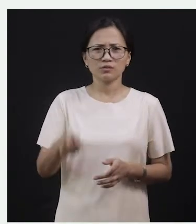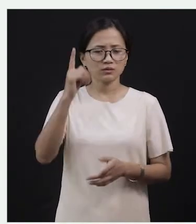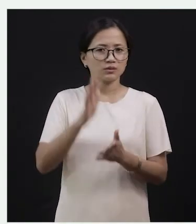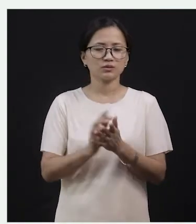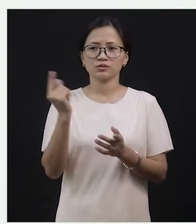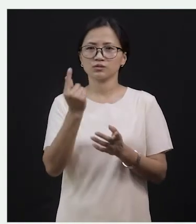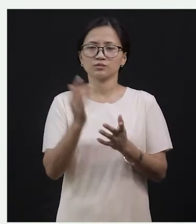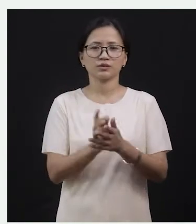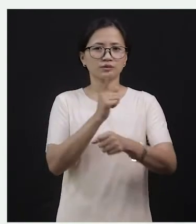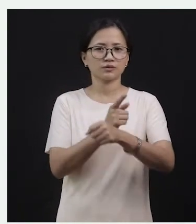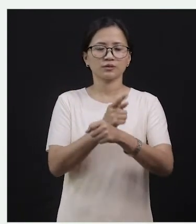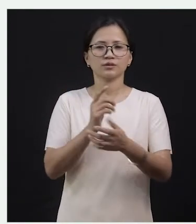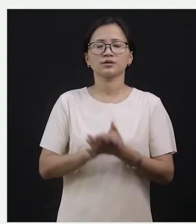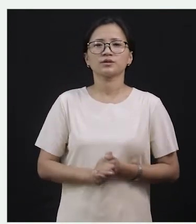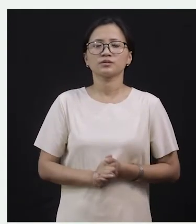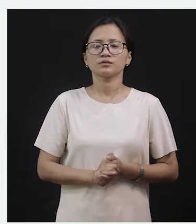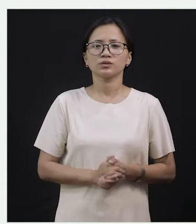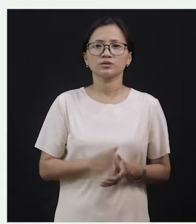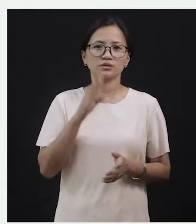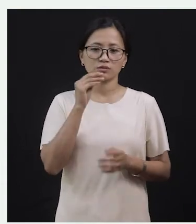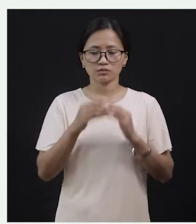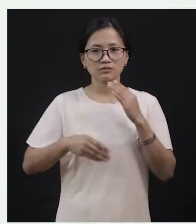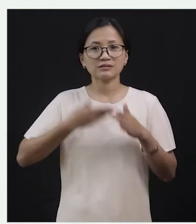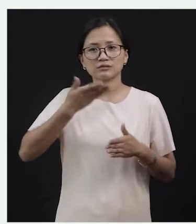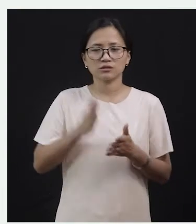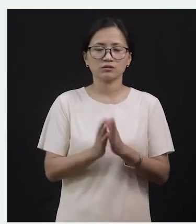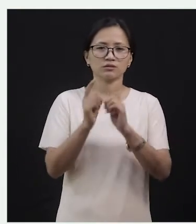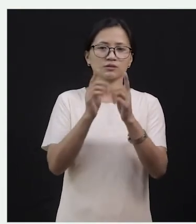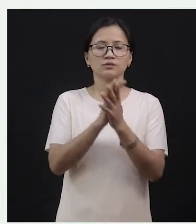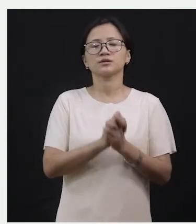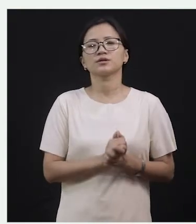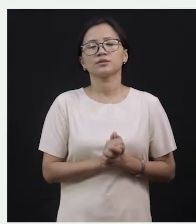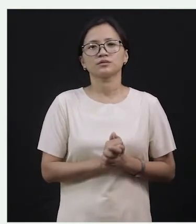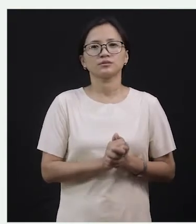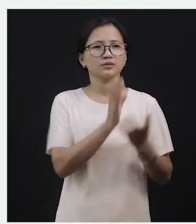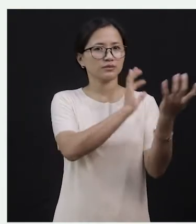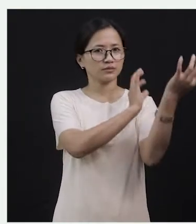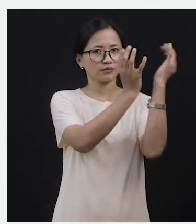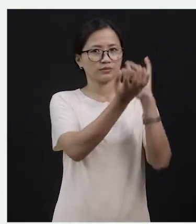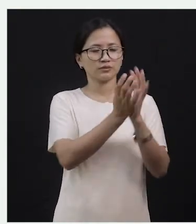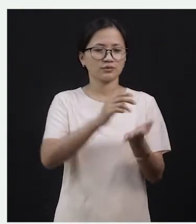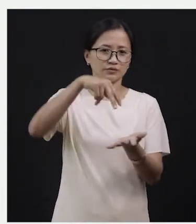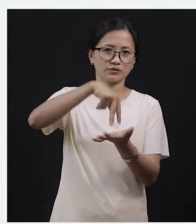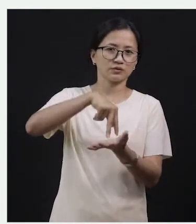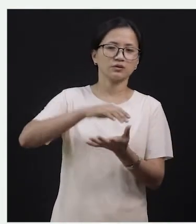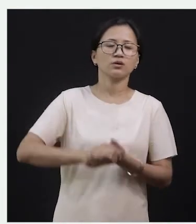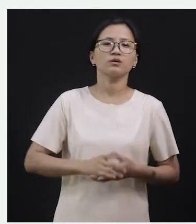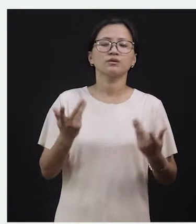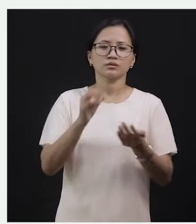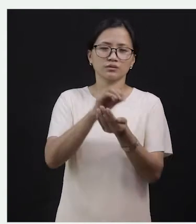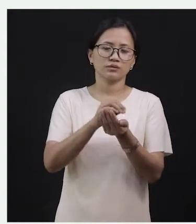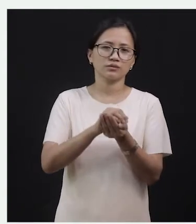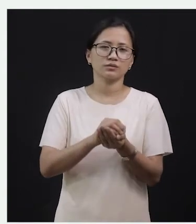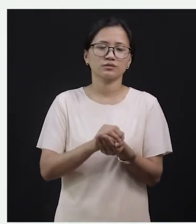the teachers when they are explaining about the earth. Also, there is a stand where we can